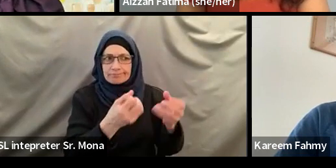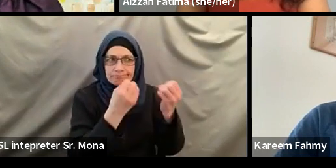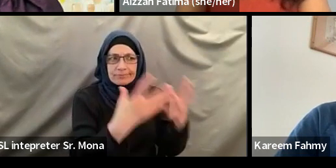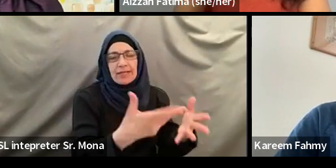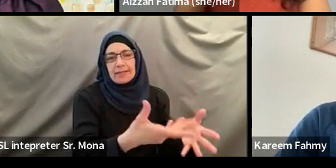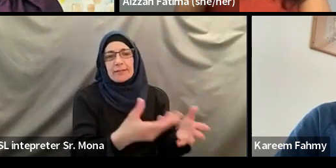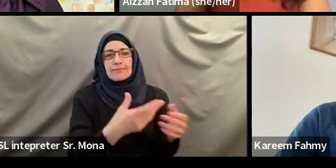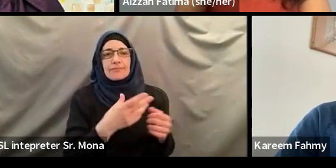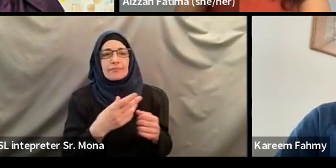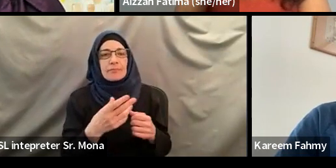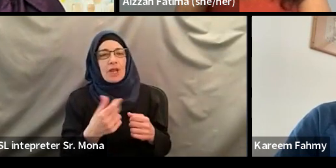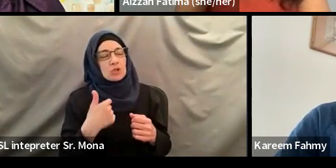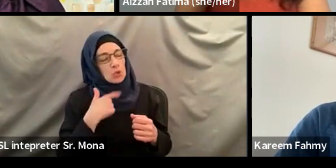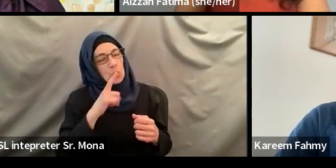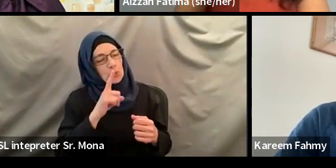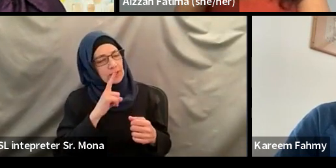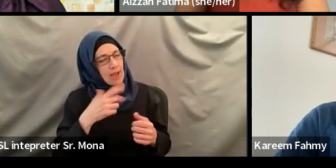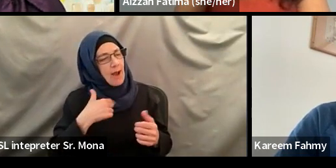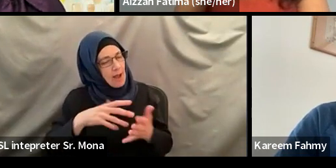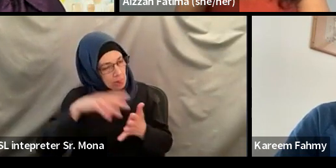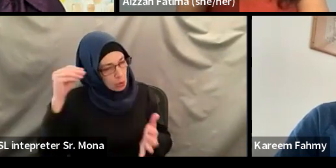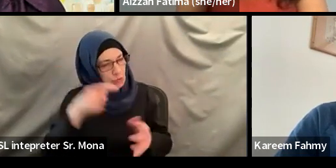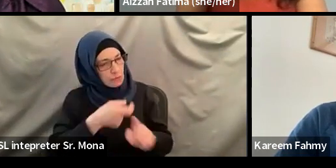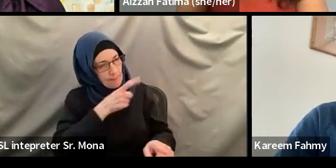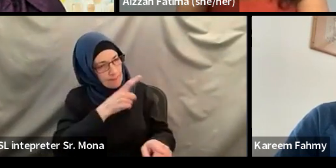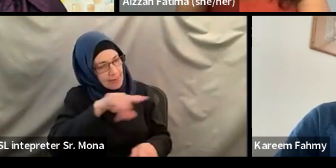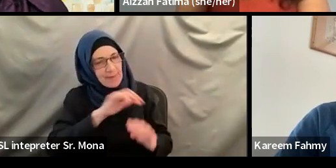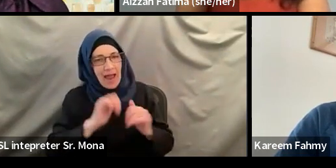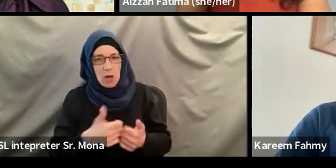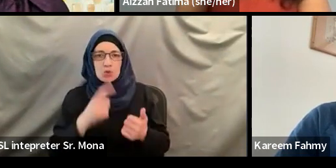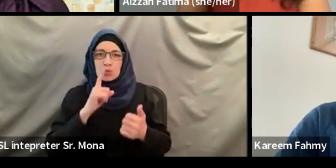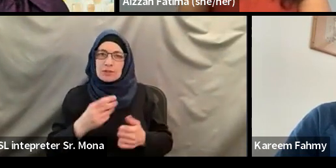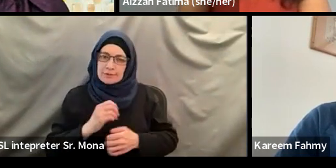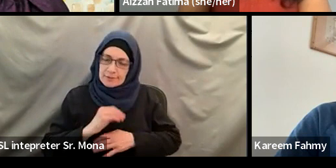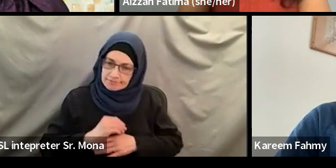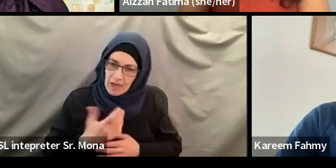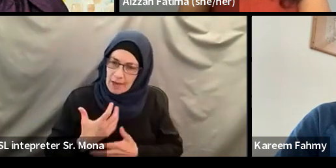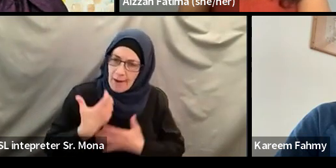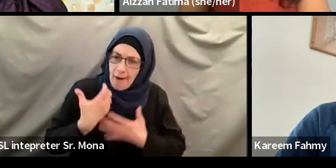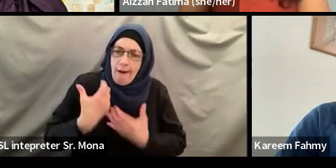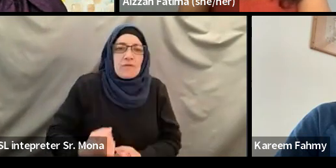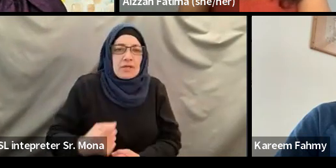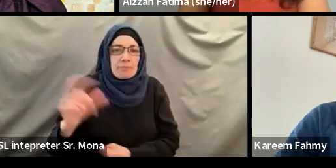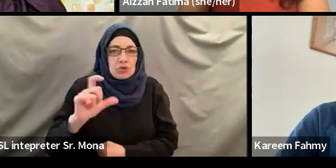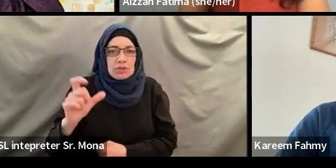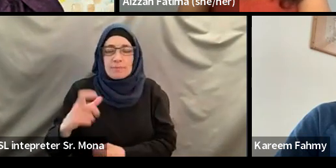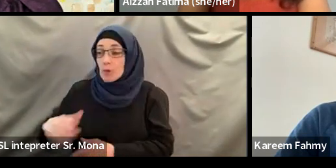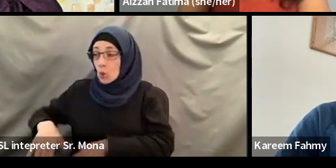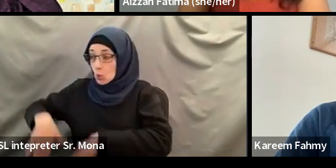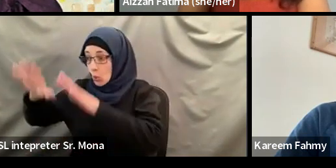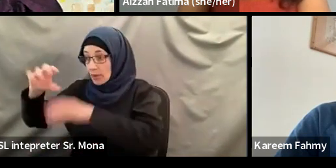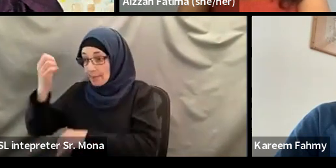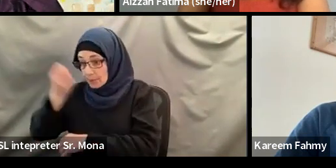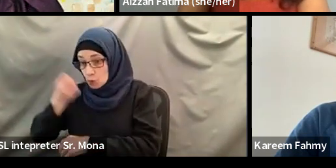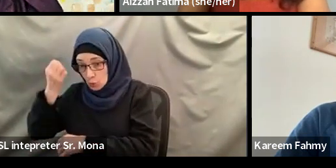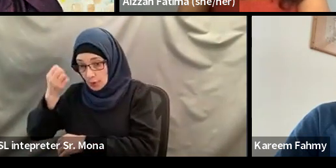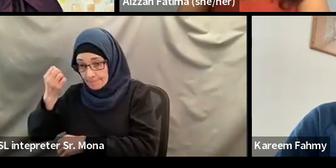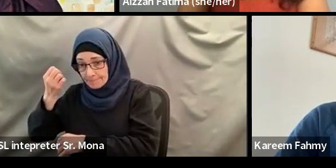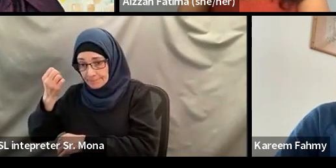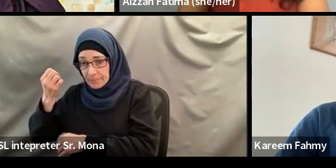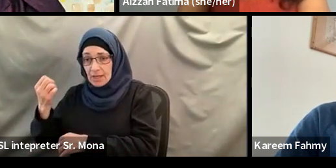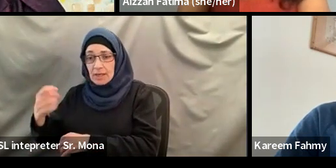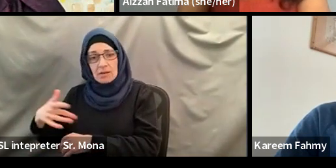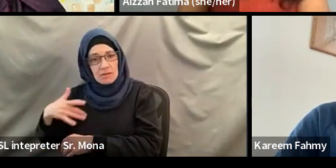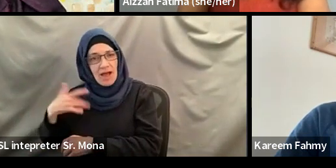lot about how to be a self-confident Muslim, right? Growing up in Europe, being a European Muslim, I think there was a